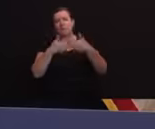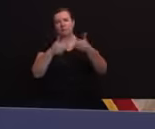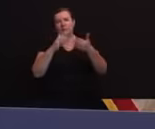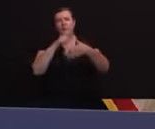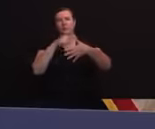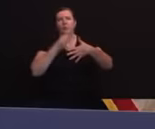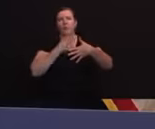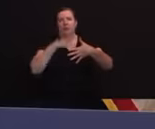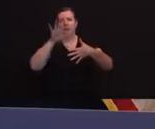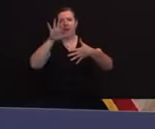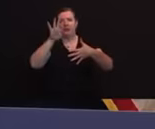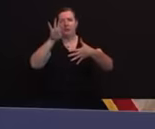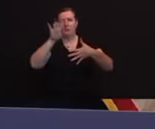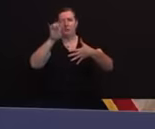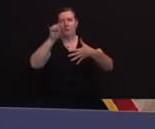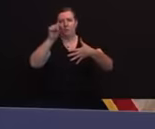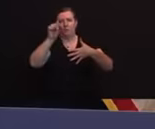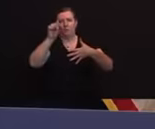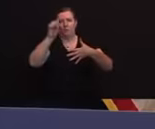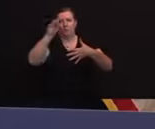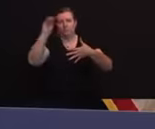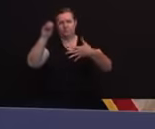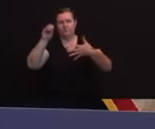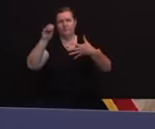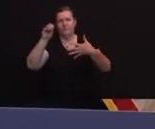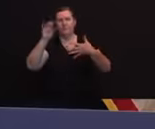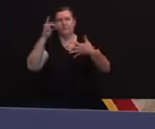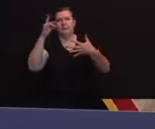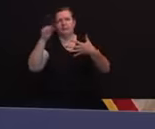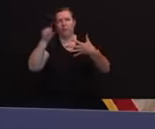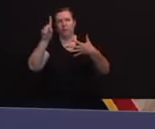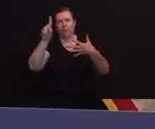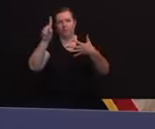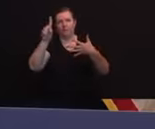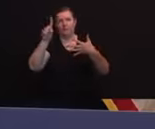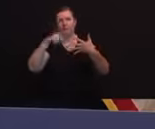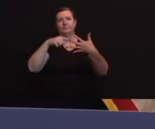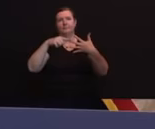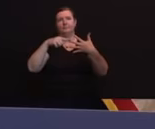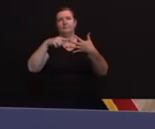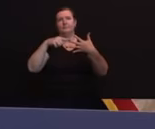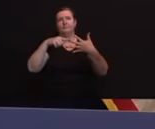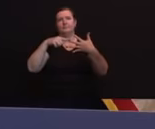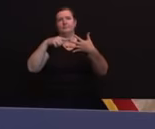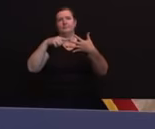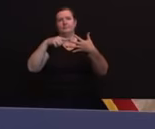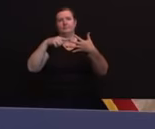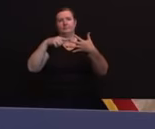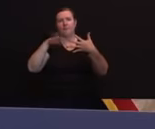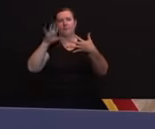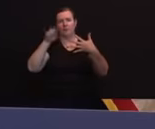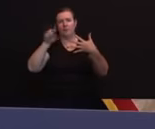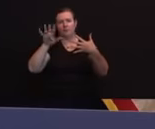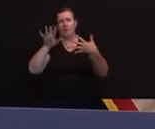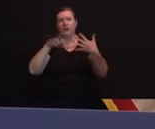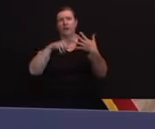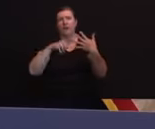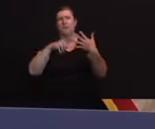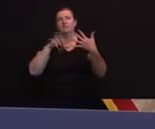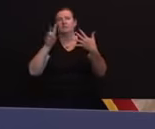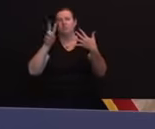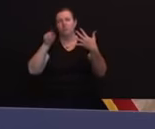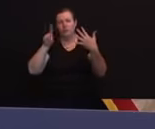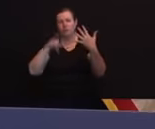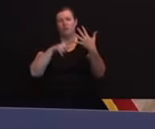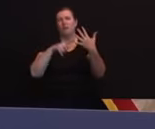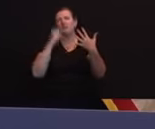black 18.1, Hispanic 20.3, Asian 5.5, other 2.1. At